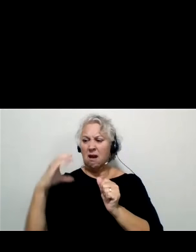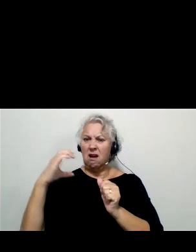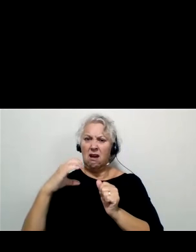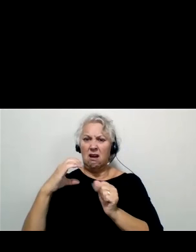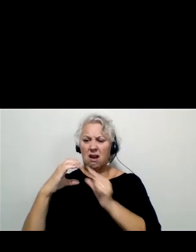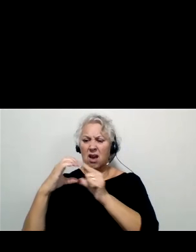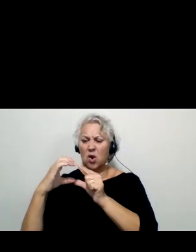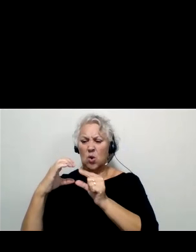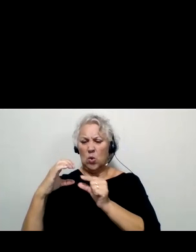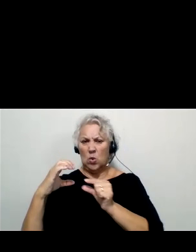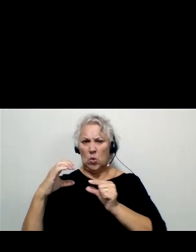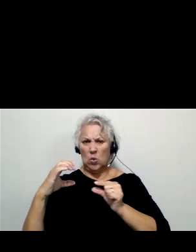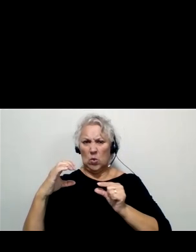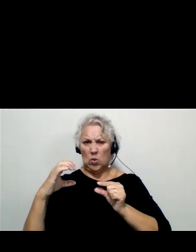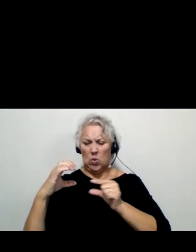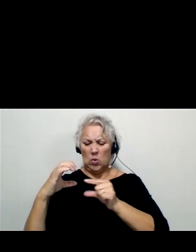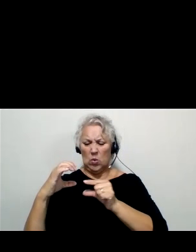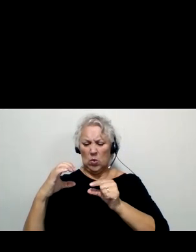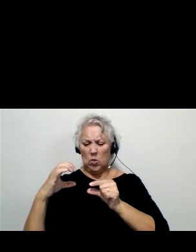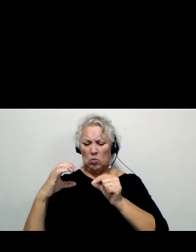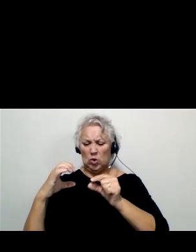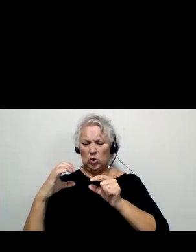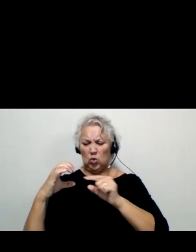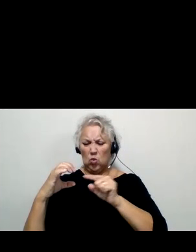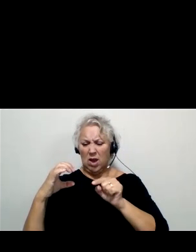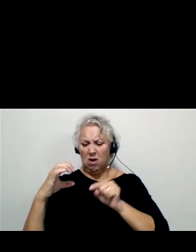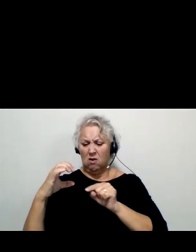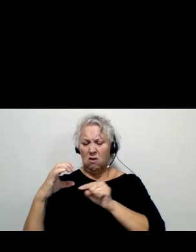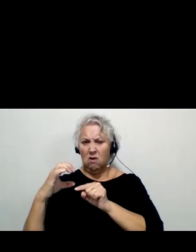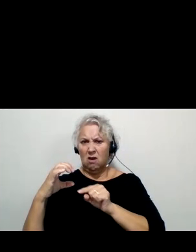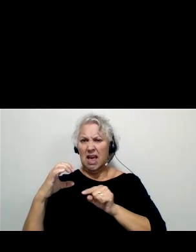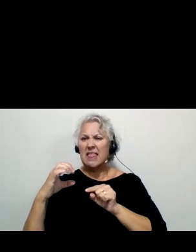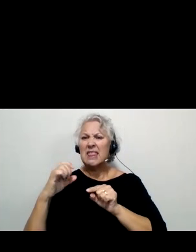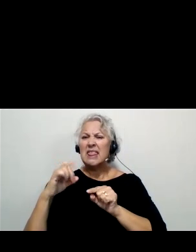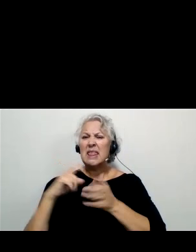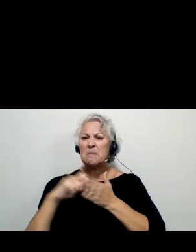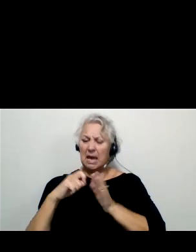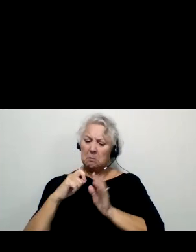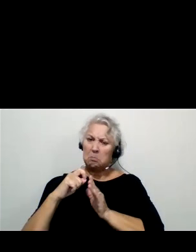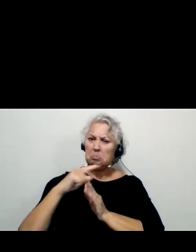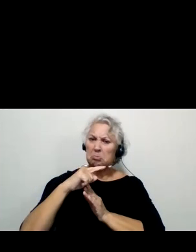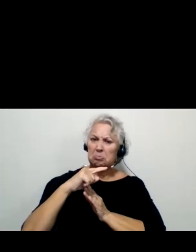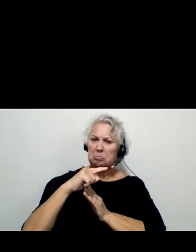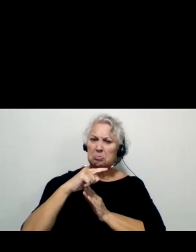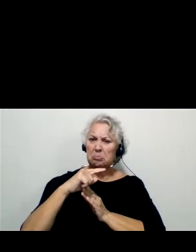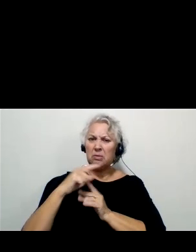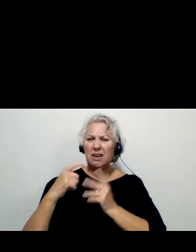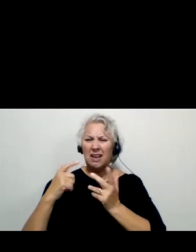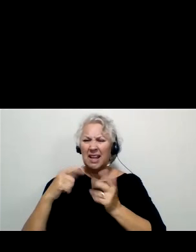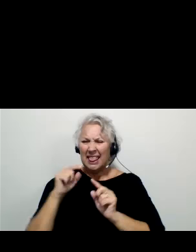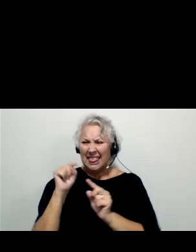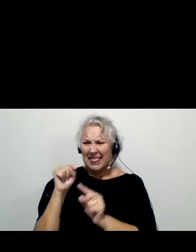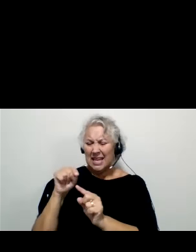down into almost like a square, and then the pen part of it is sticking out of the square end. And so this